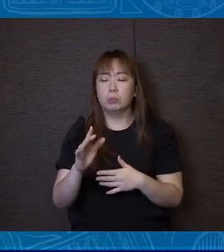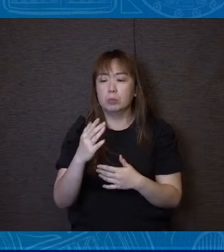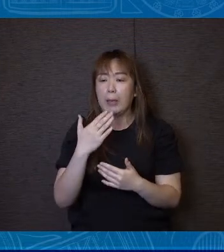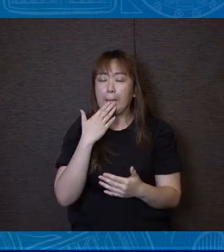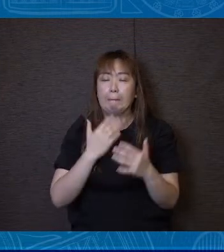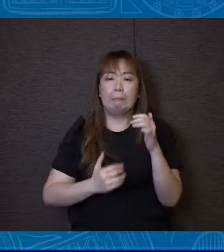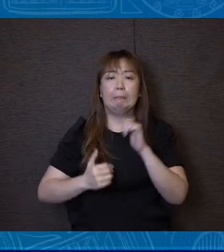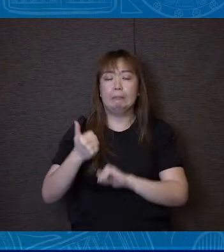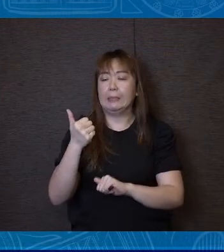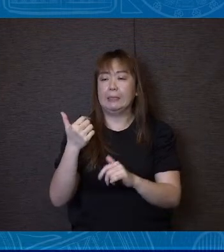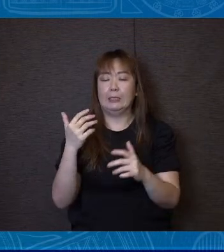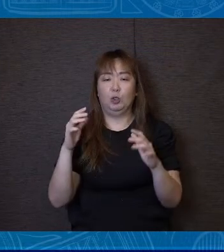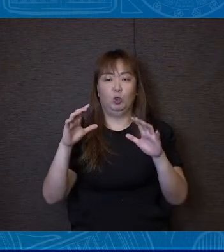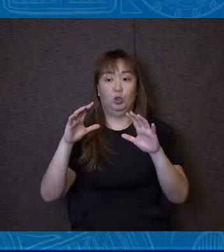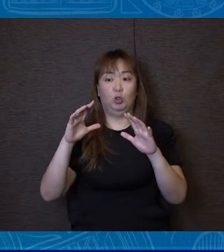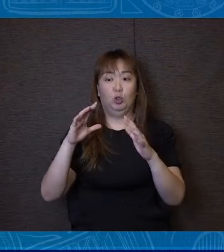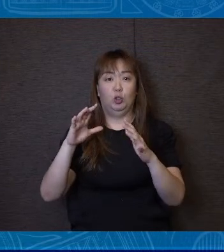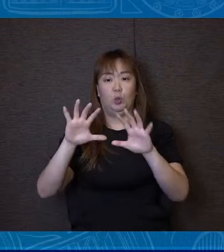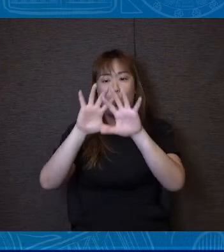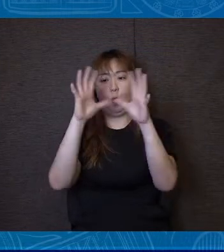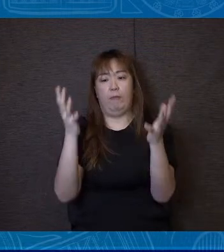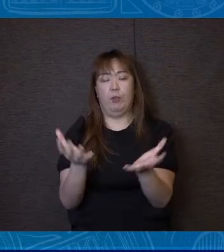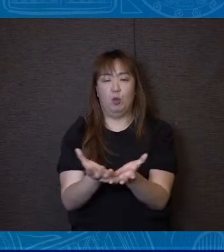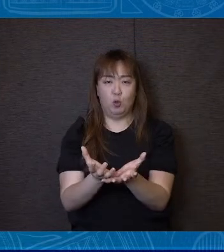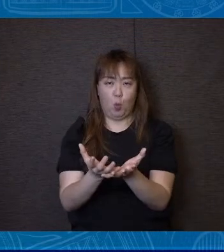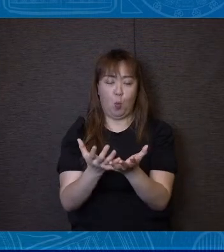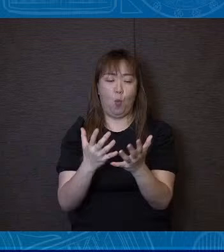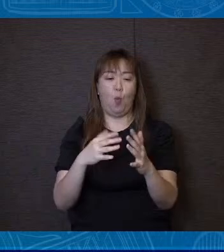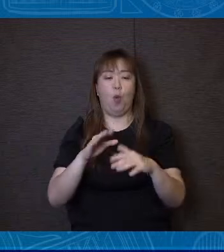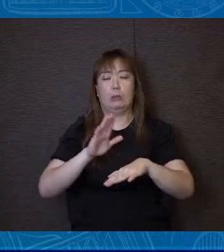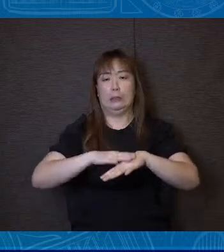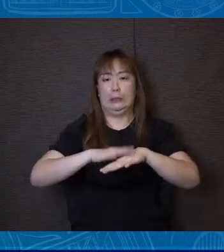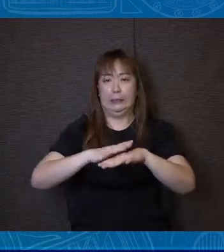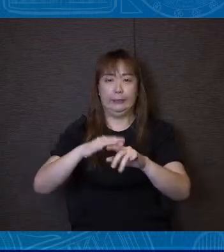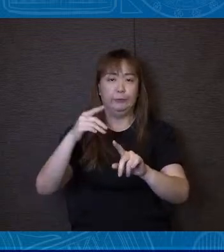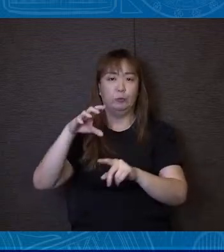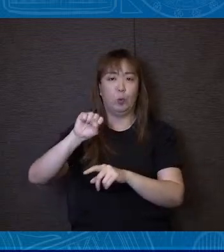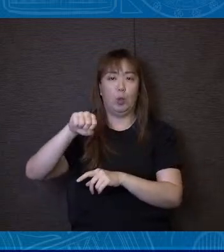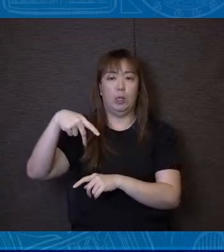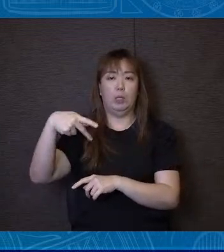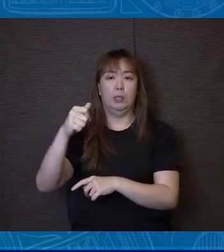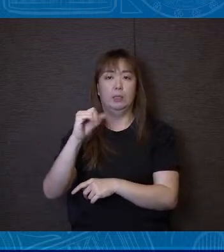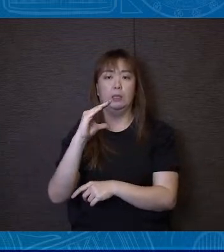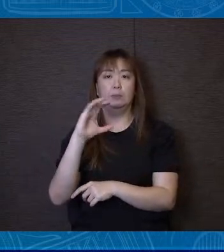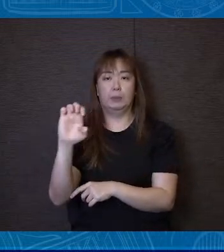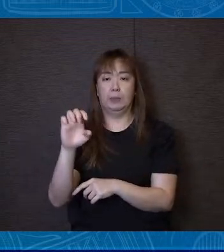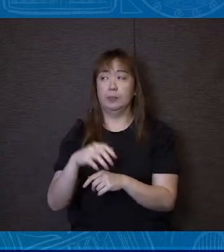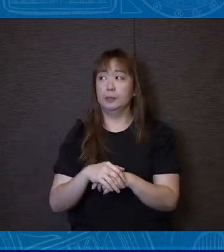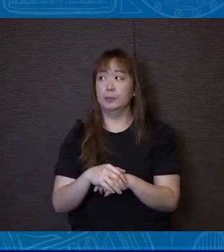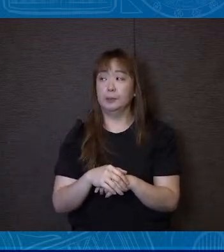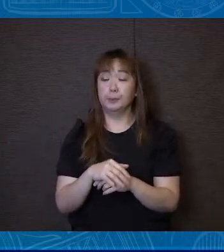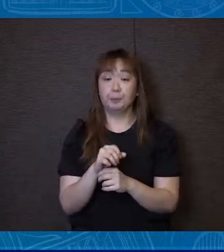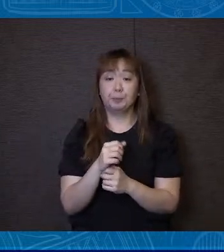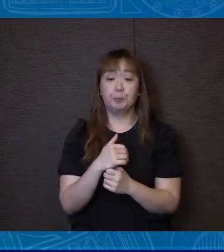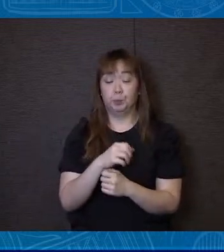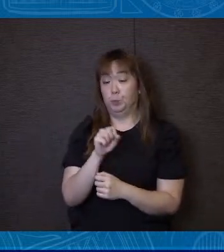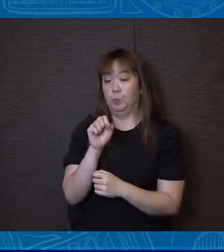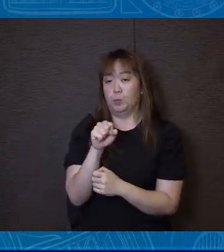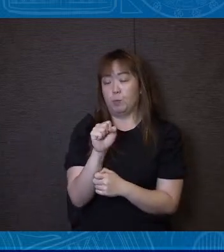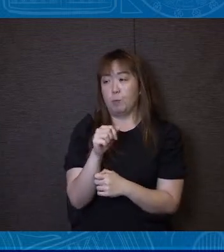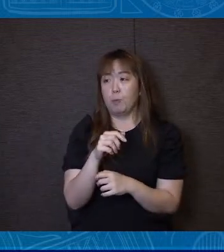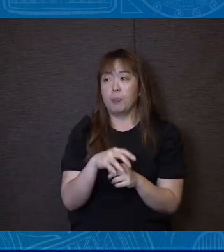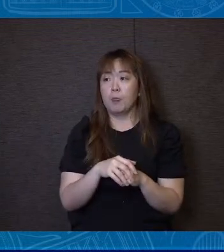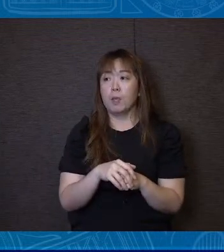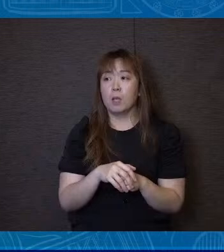ideal universal alert system from space. Yes, but we spoke a bit about the things,